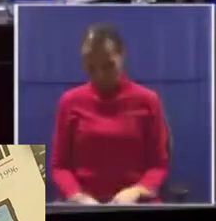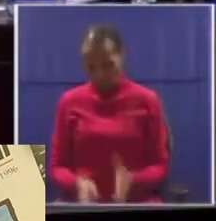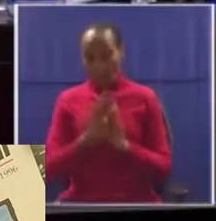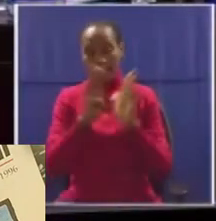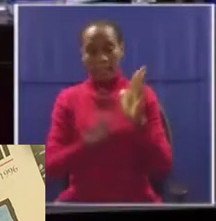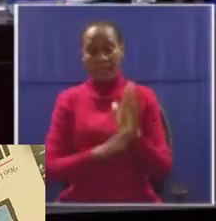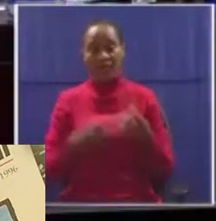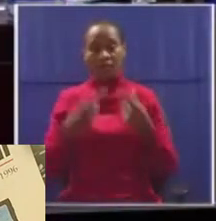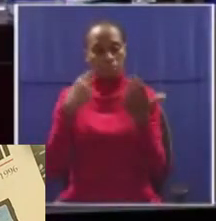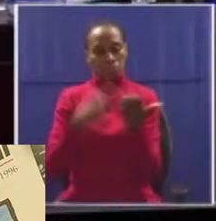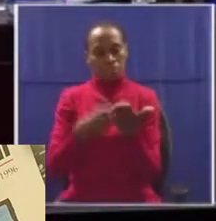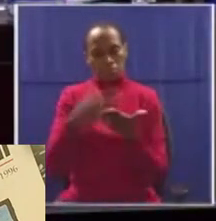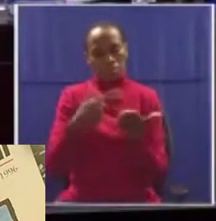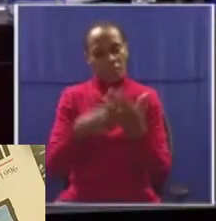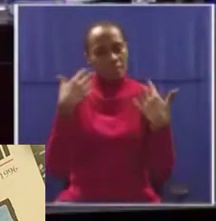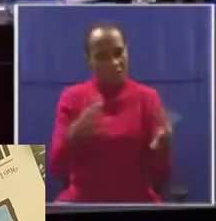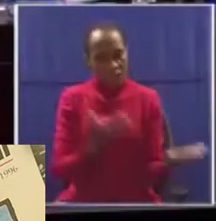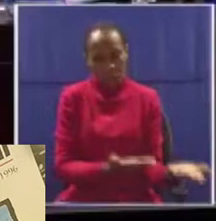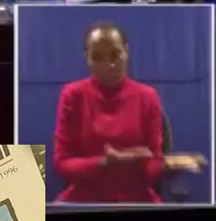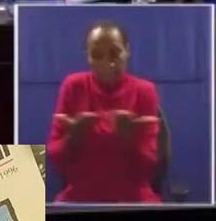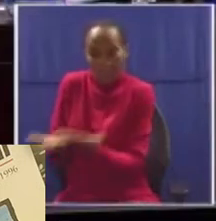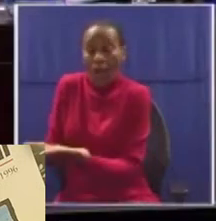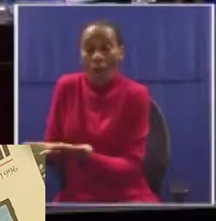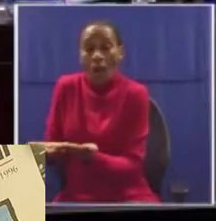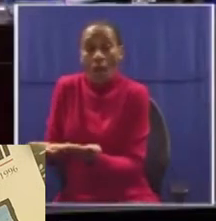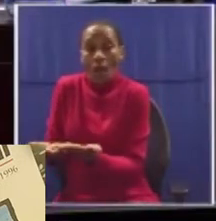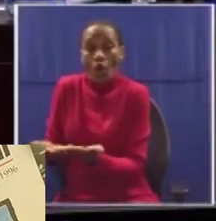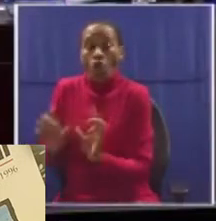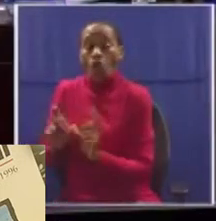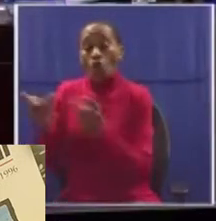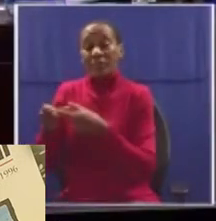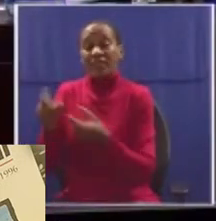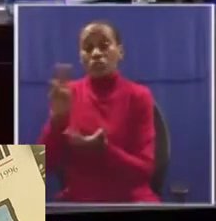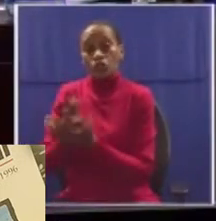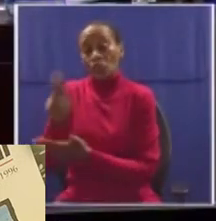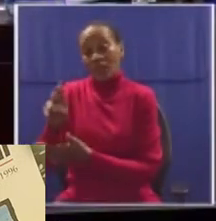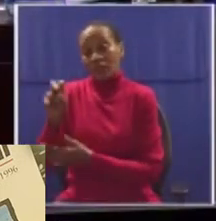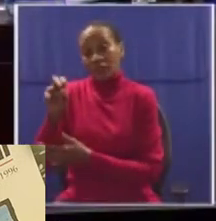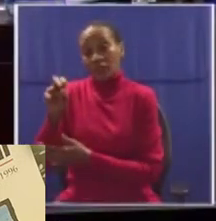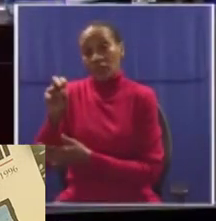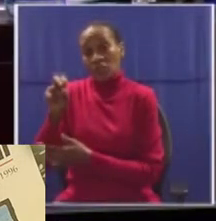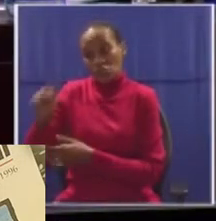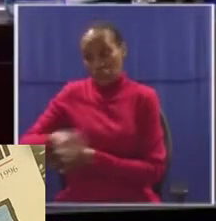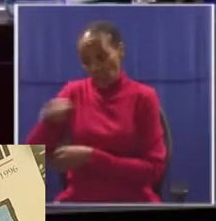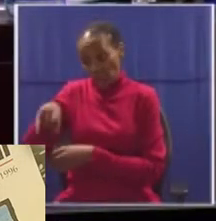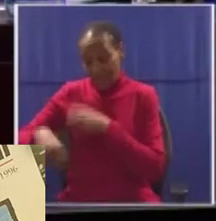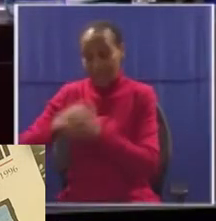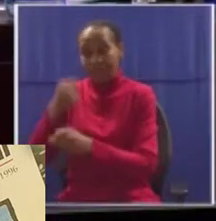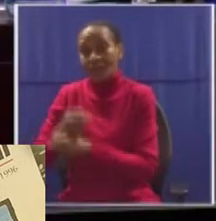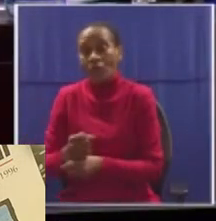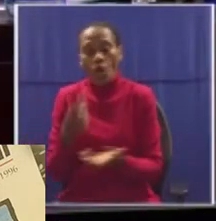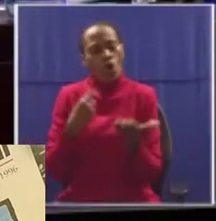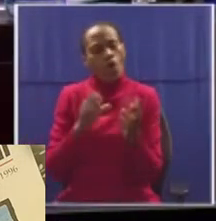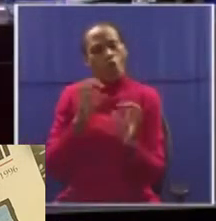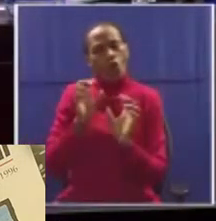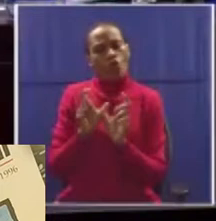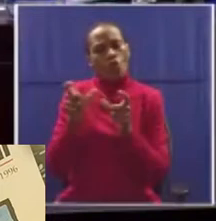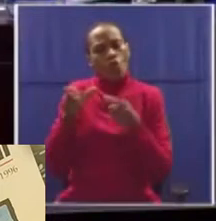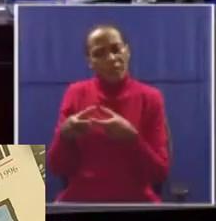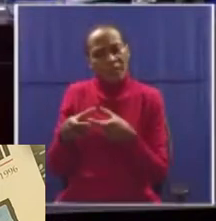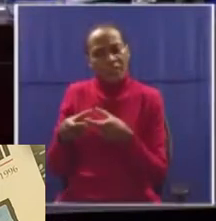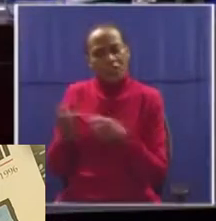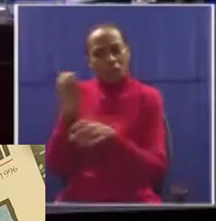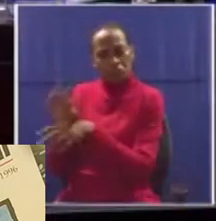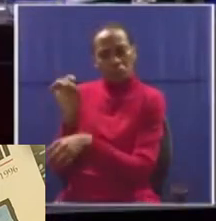was introduced and referred to the committee on the 12th of January 2023 the committee was briefed by the Department